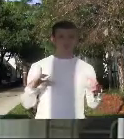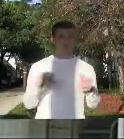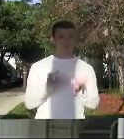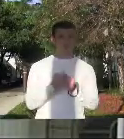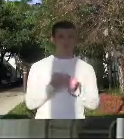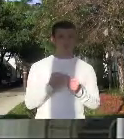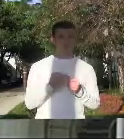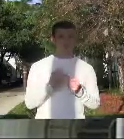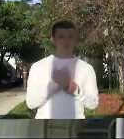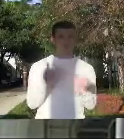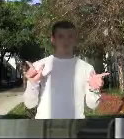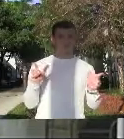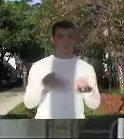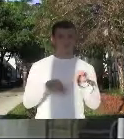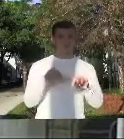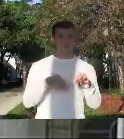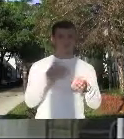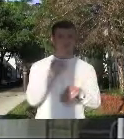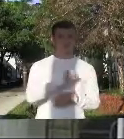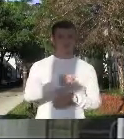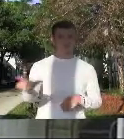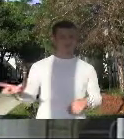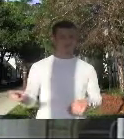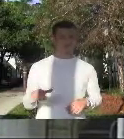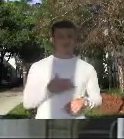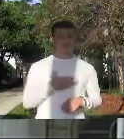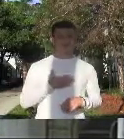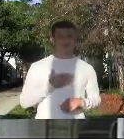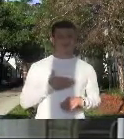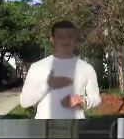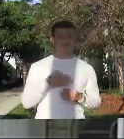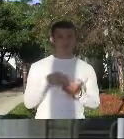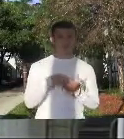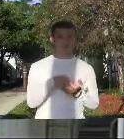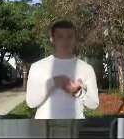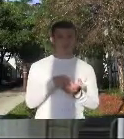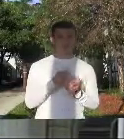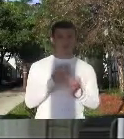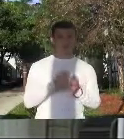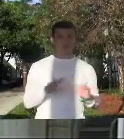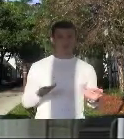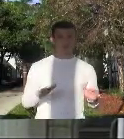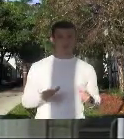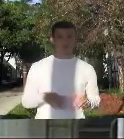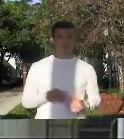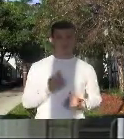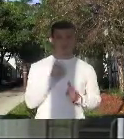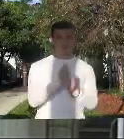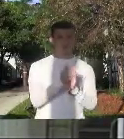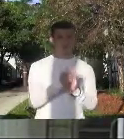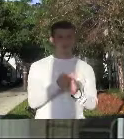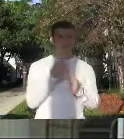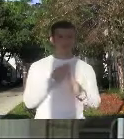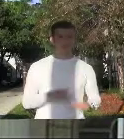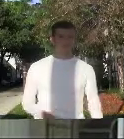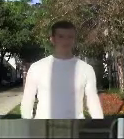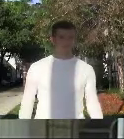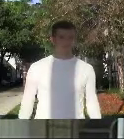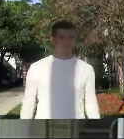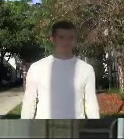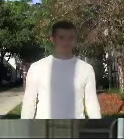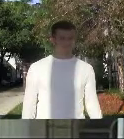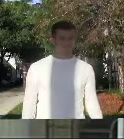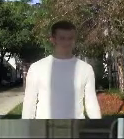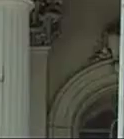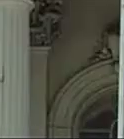one nation, under God, indivisible, with liberty and justice for all. Please remain